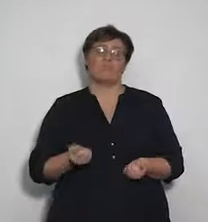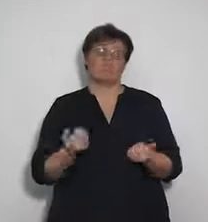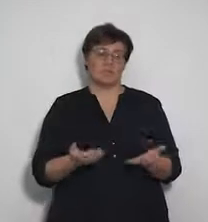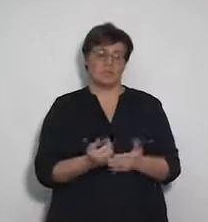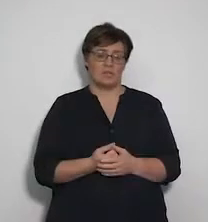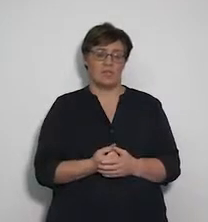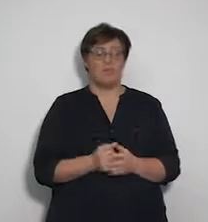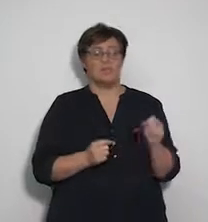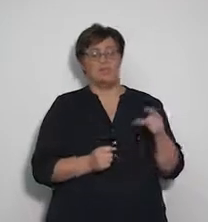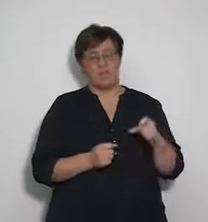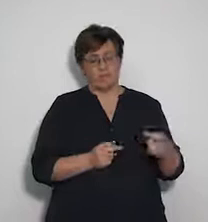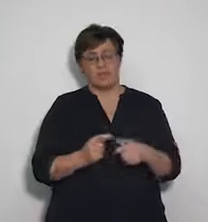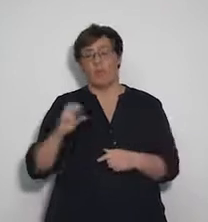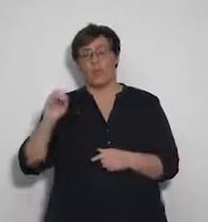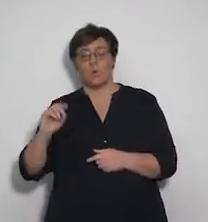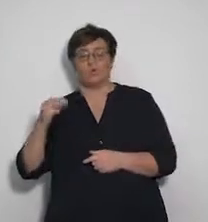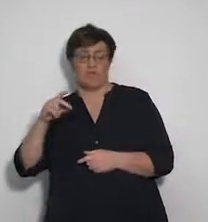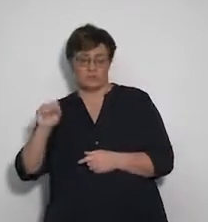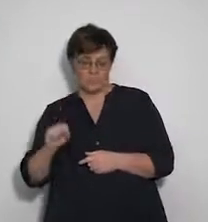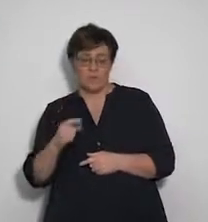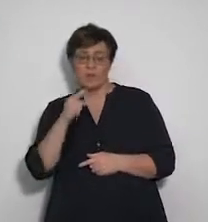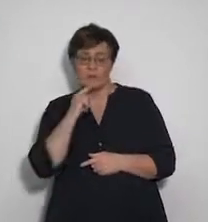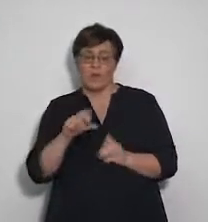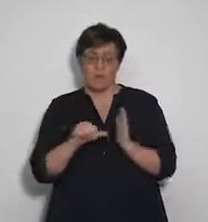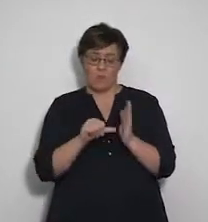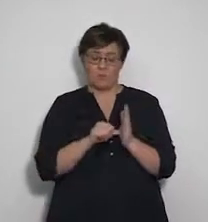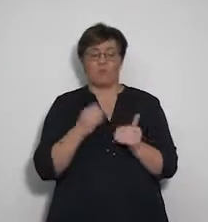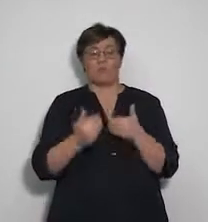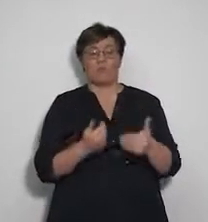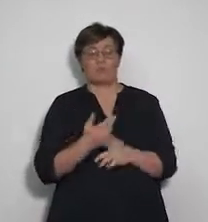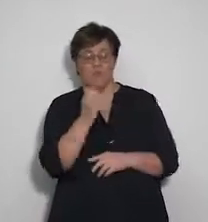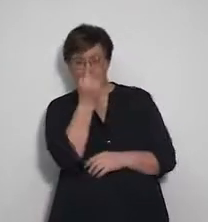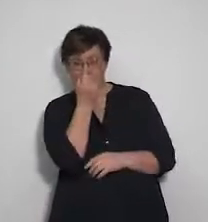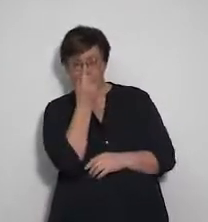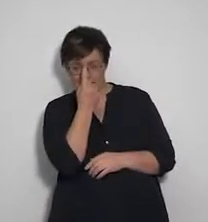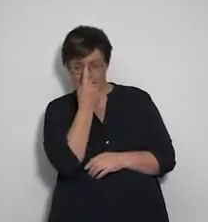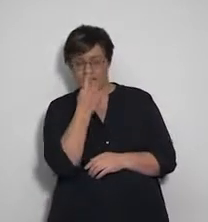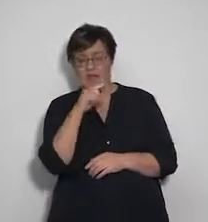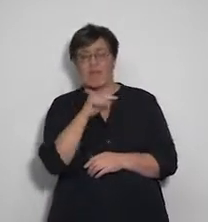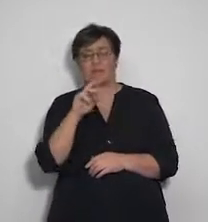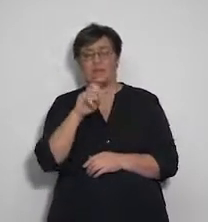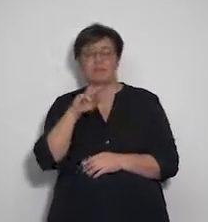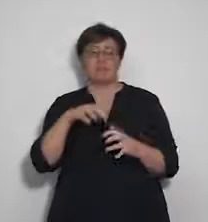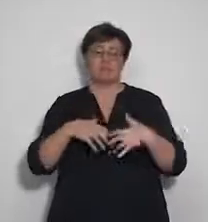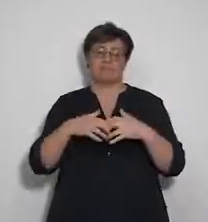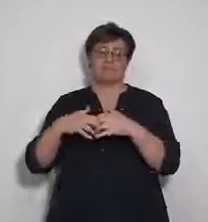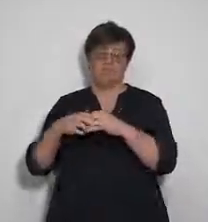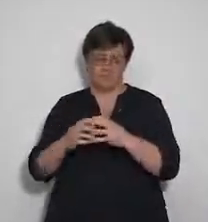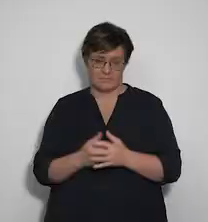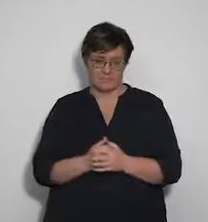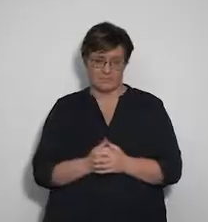the processes of spermatogenesis and oogenesis as being two important processes in understanding gamete